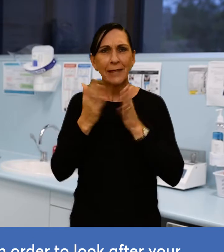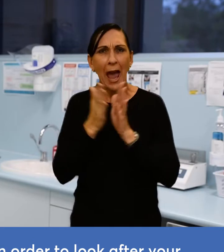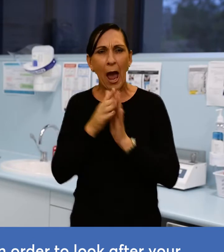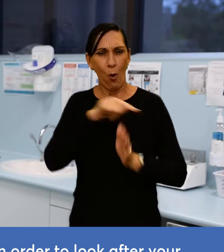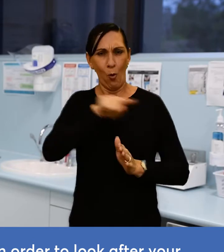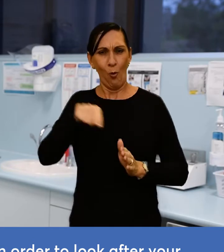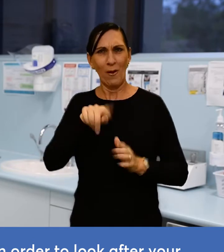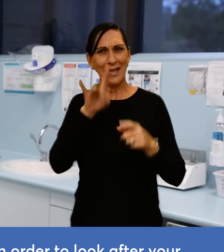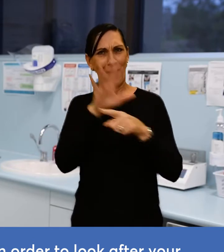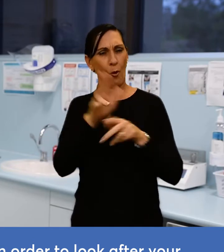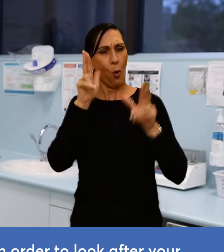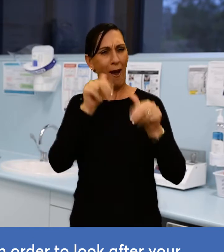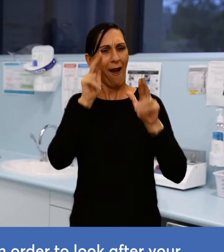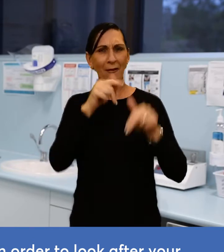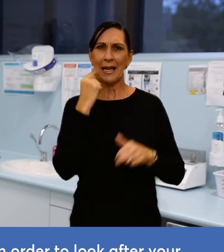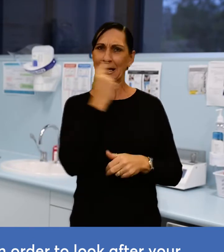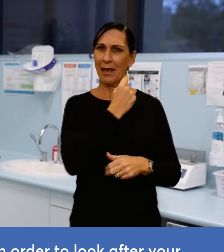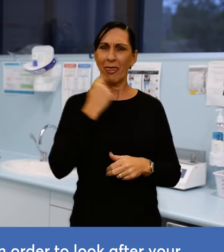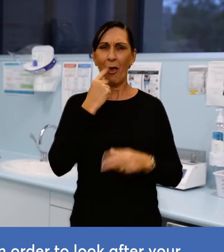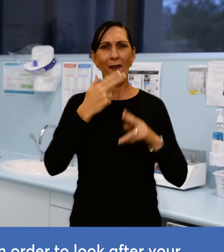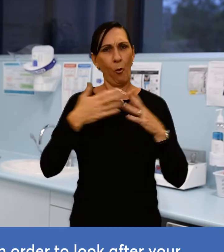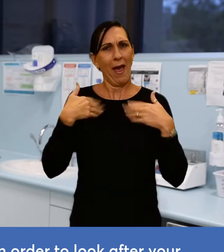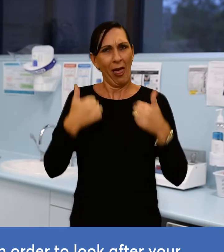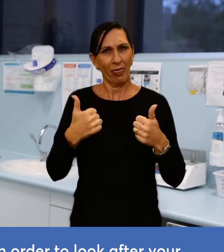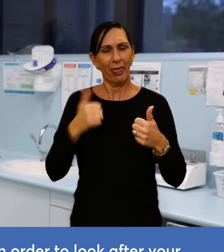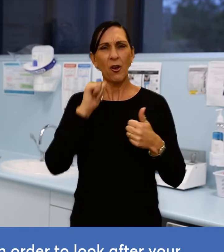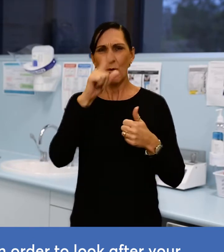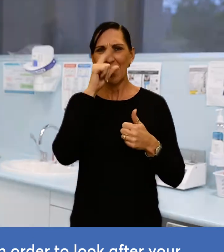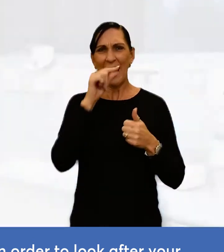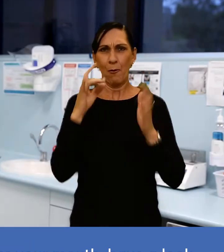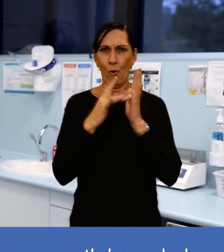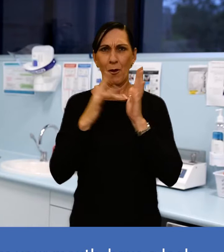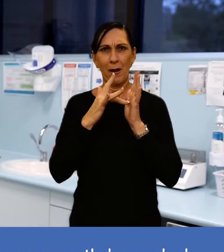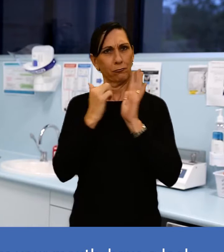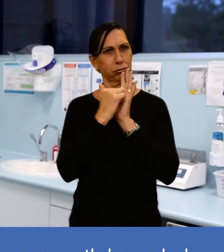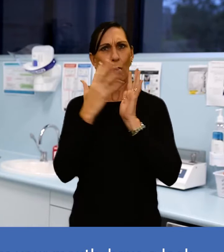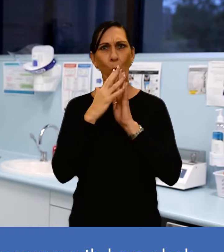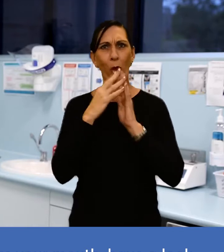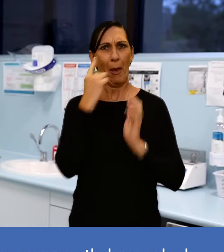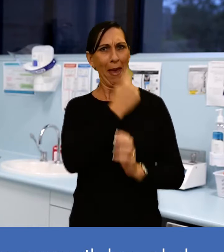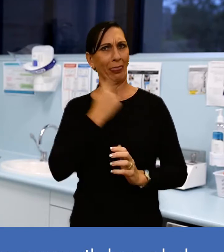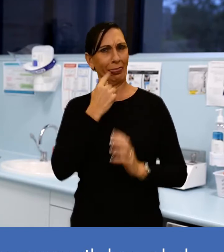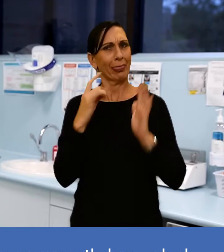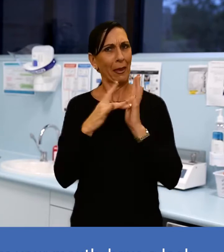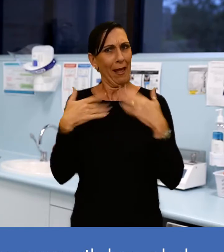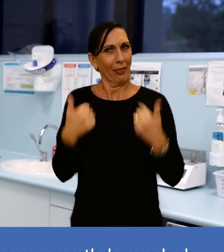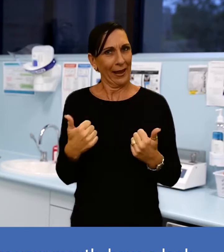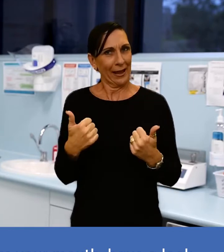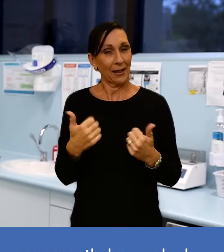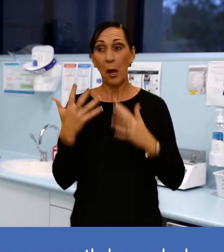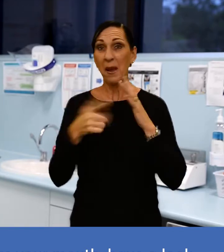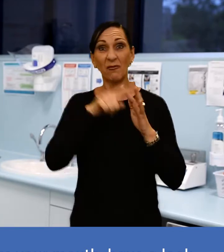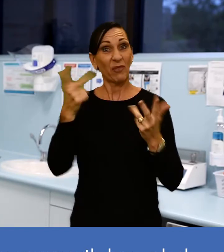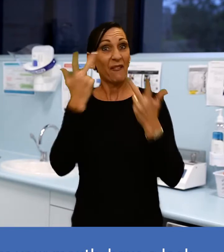teeth in order for them to look after your mouth as a whole. So when you come to see the hygienist,